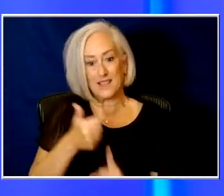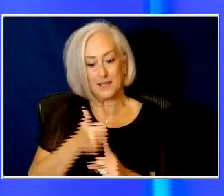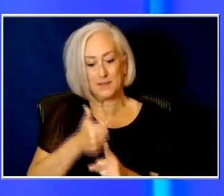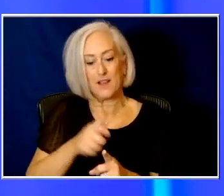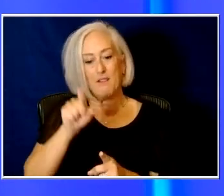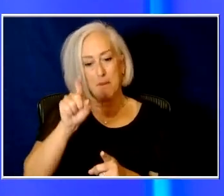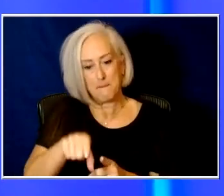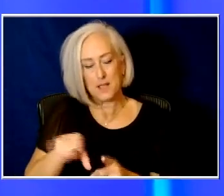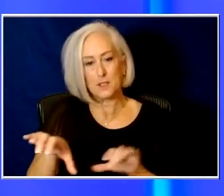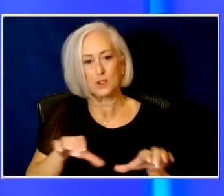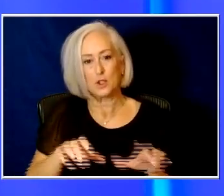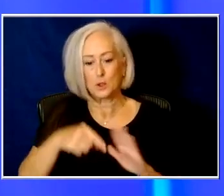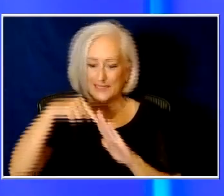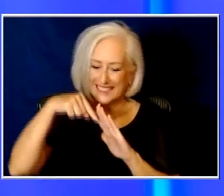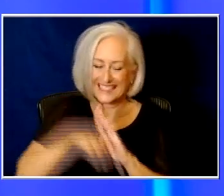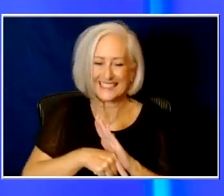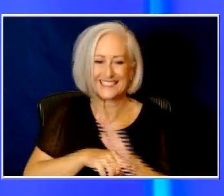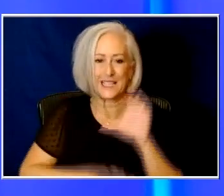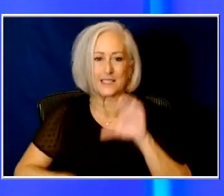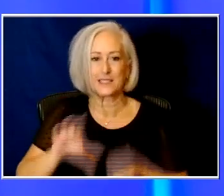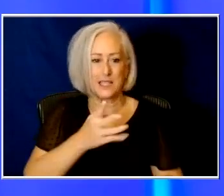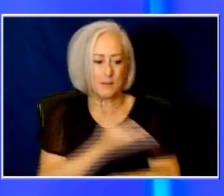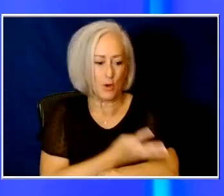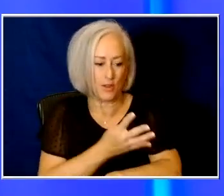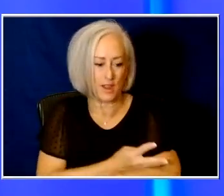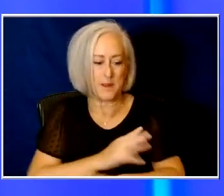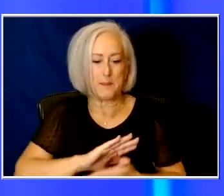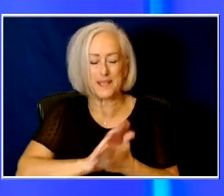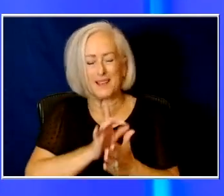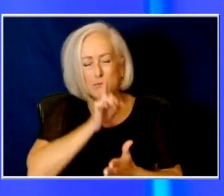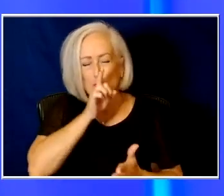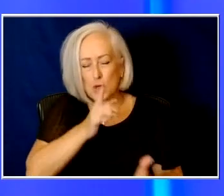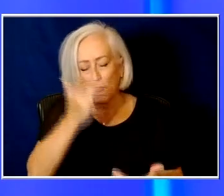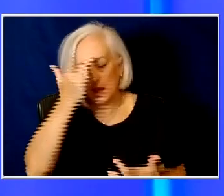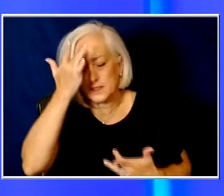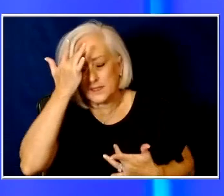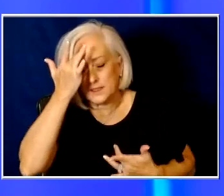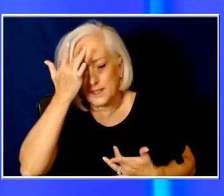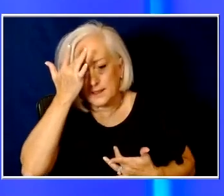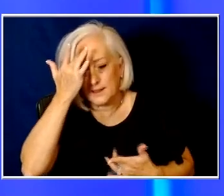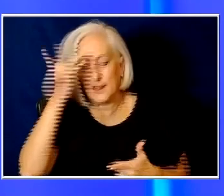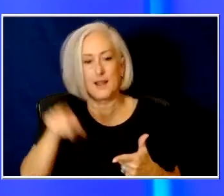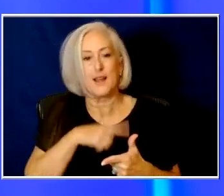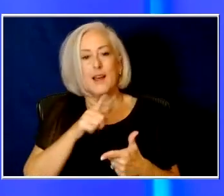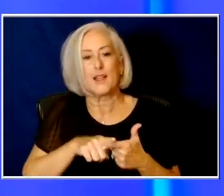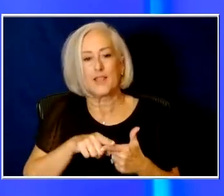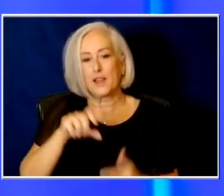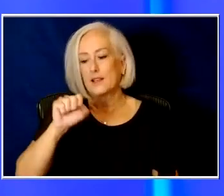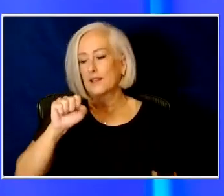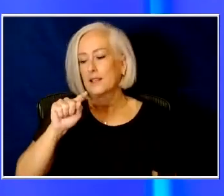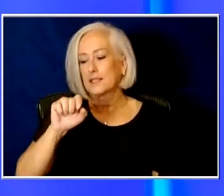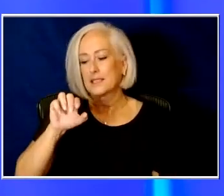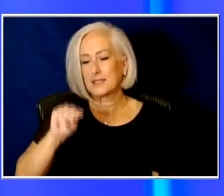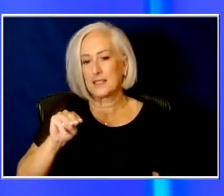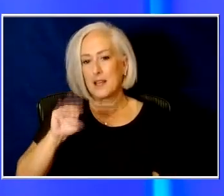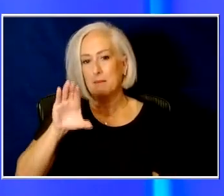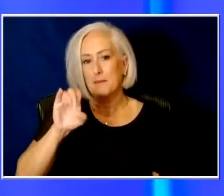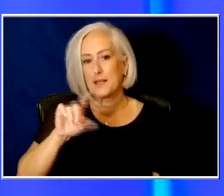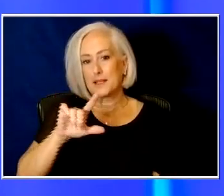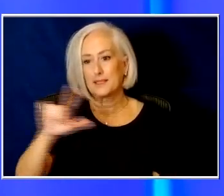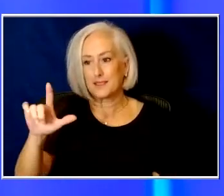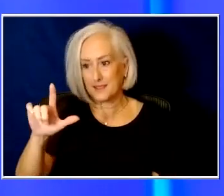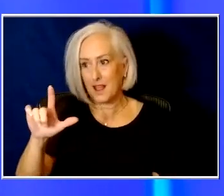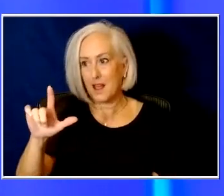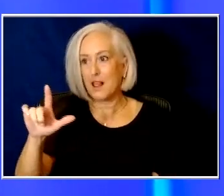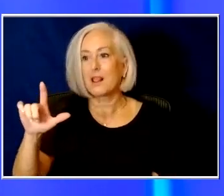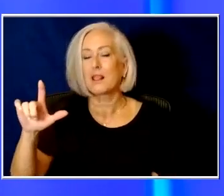pretty intense chemotherapy. He got quite ill, and then the stem cells actually were couriered from England, London,